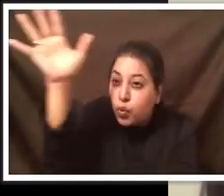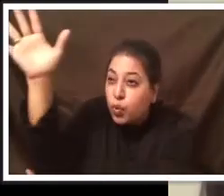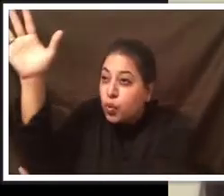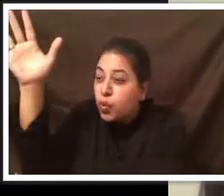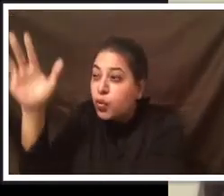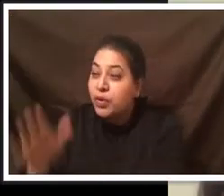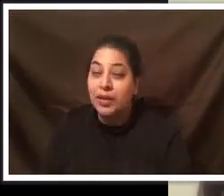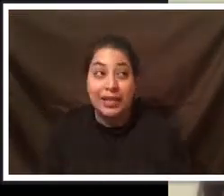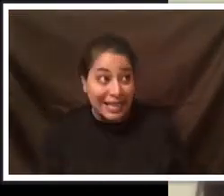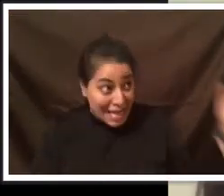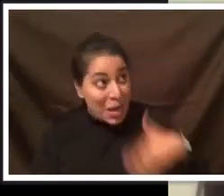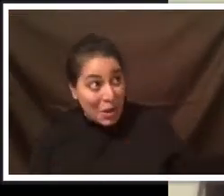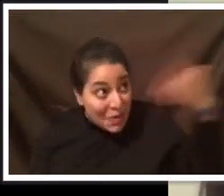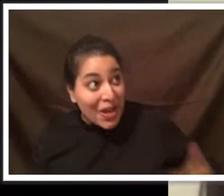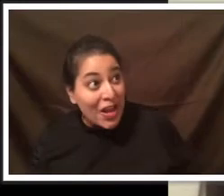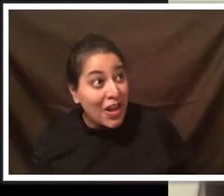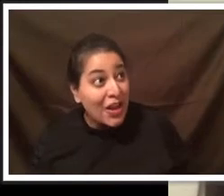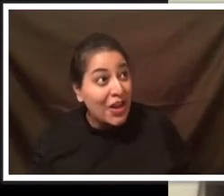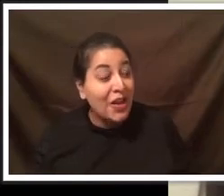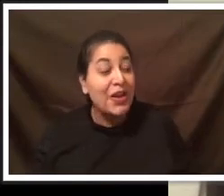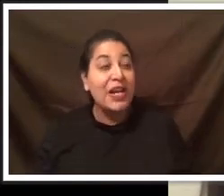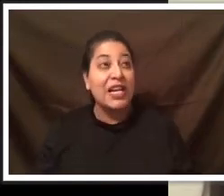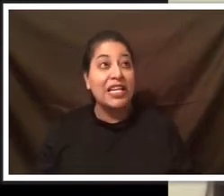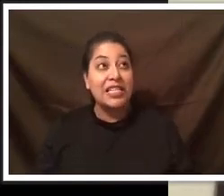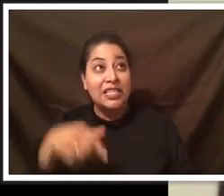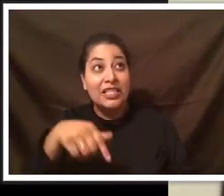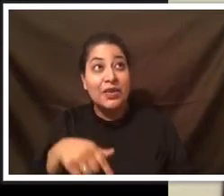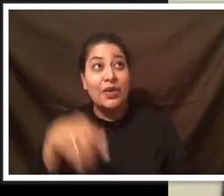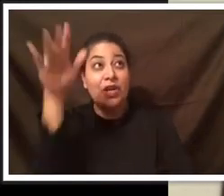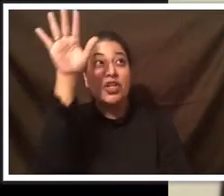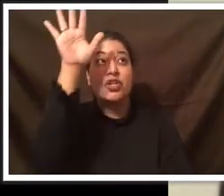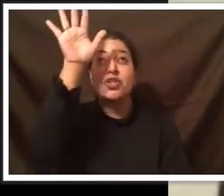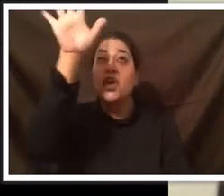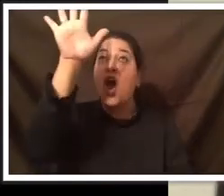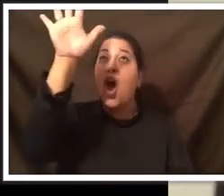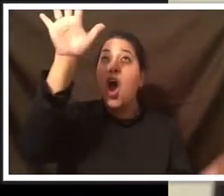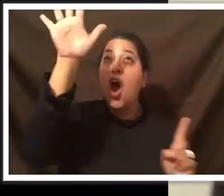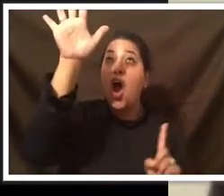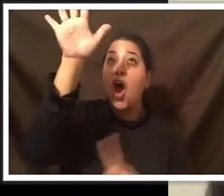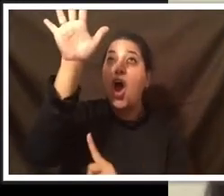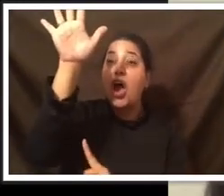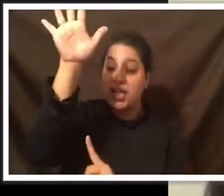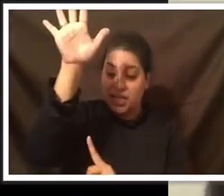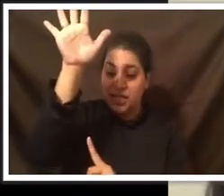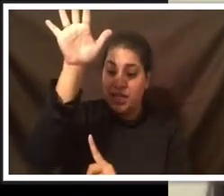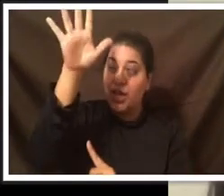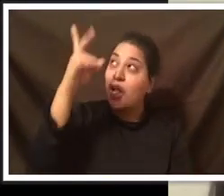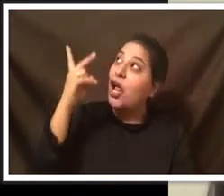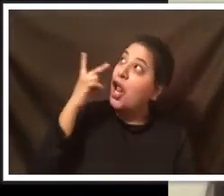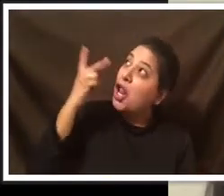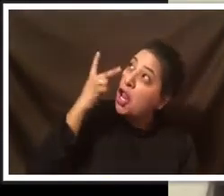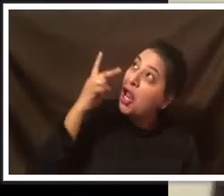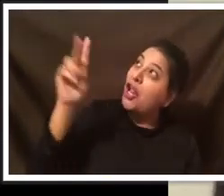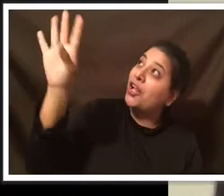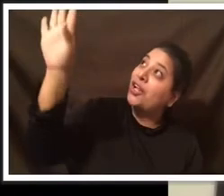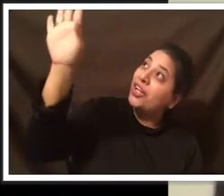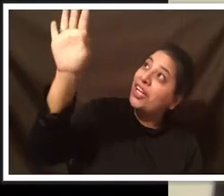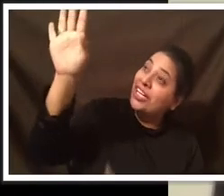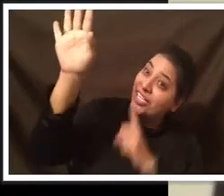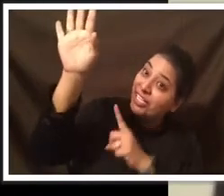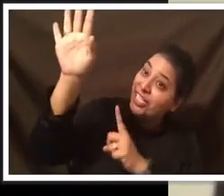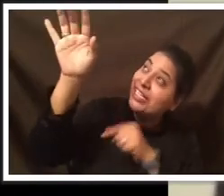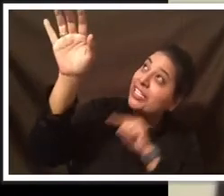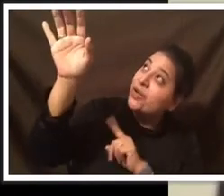was, standing under a tall oak tree. Look, she said. She was pointing at a